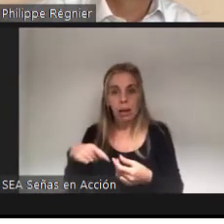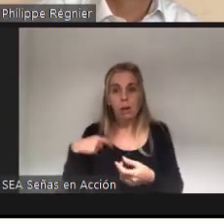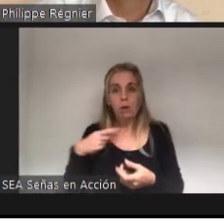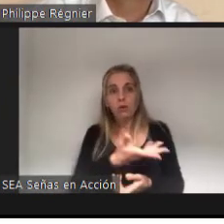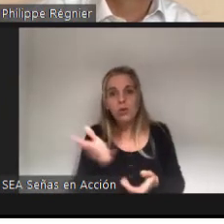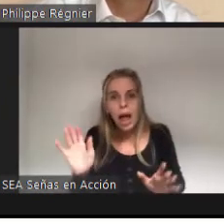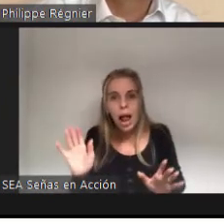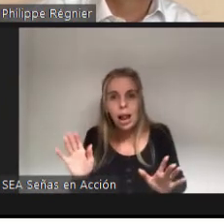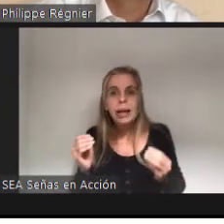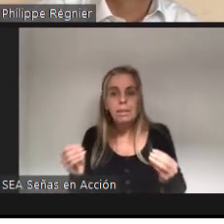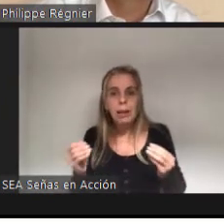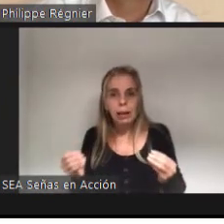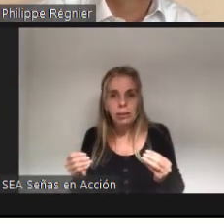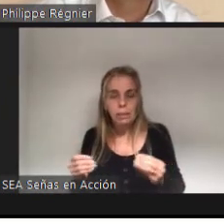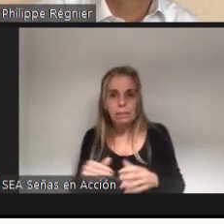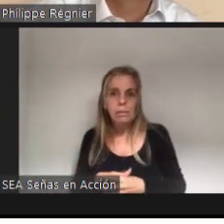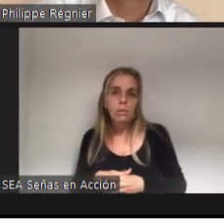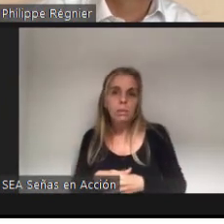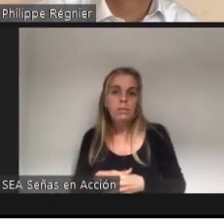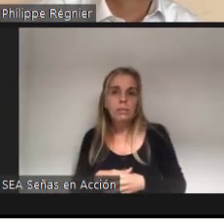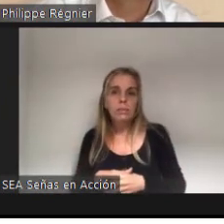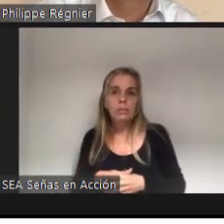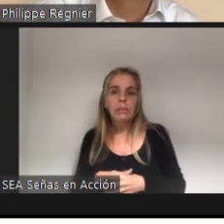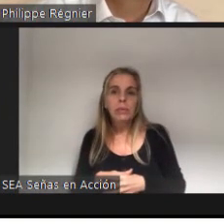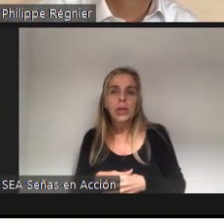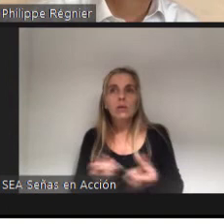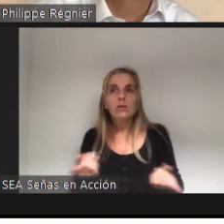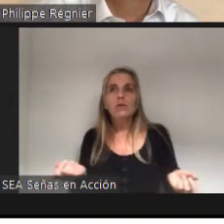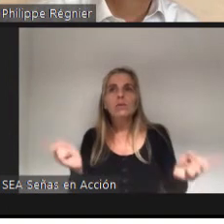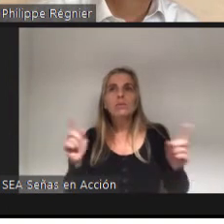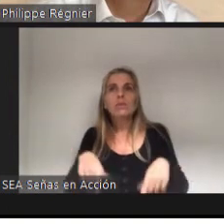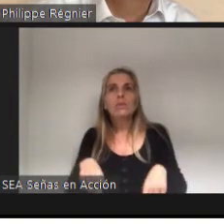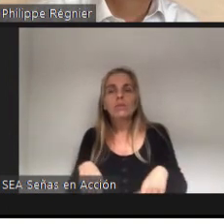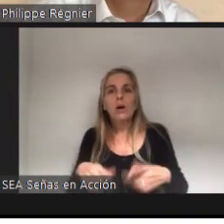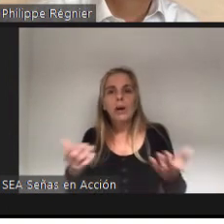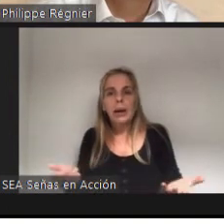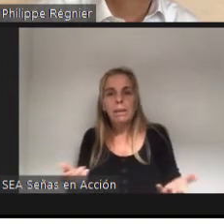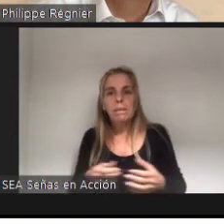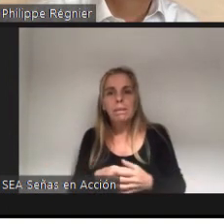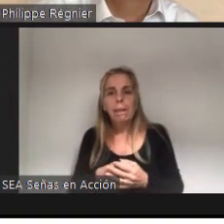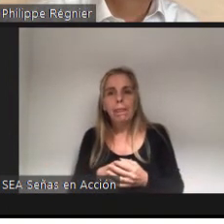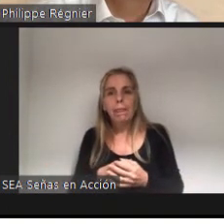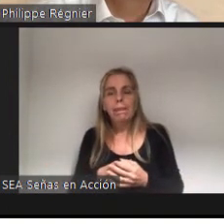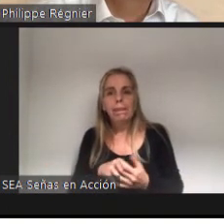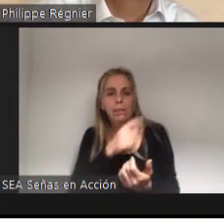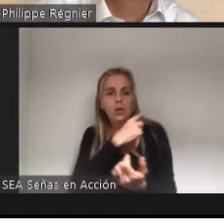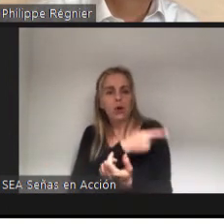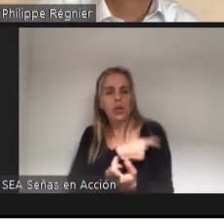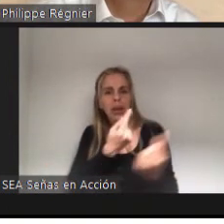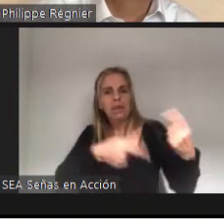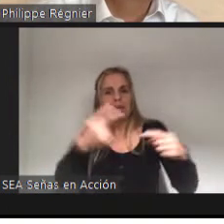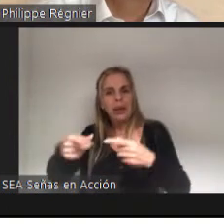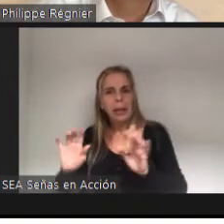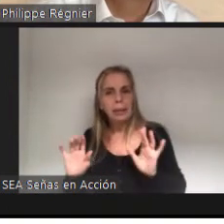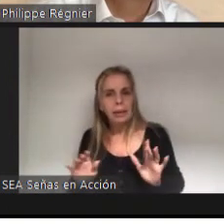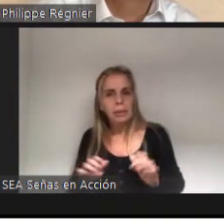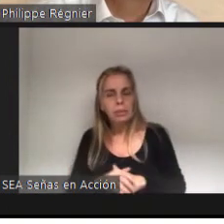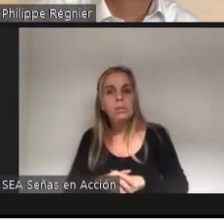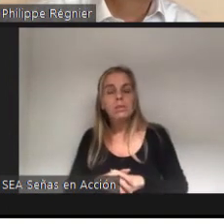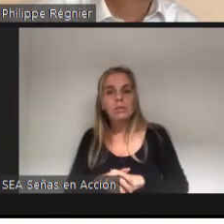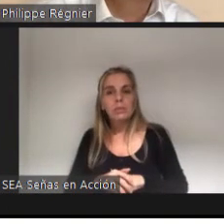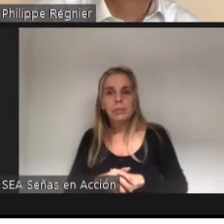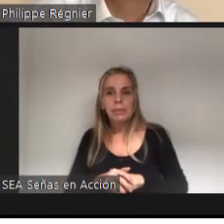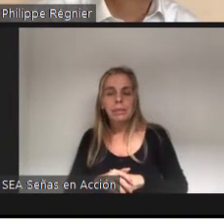mean, that we should have a return to the vision of distinct